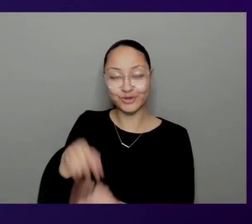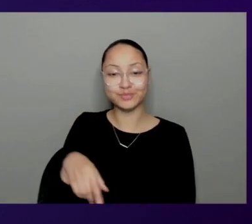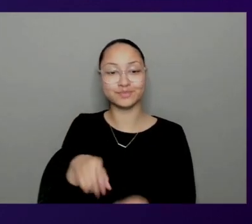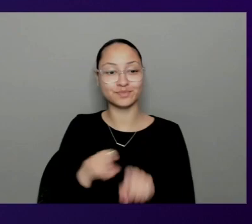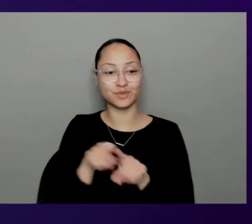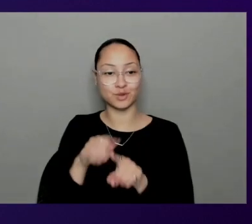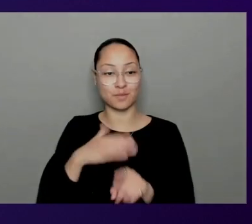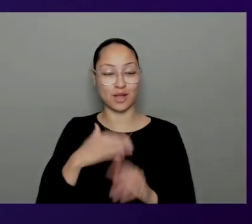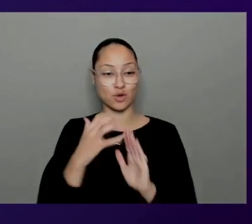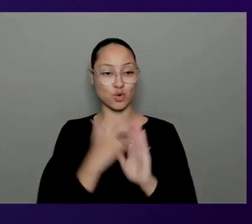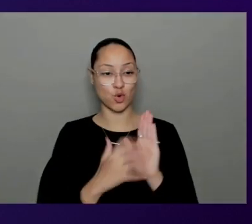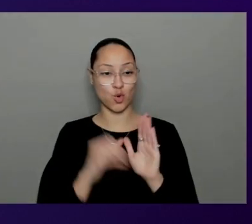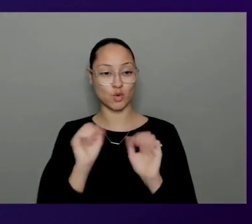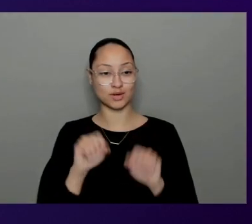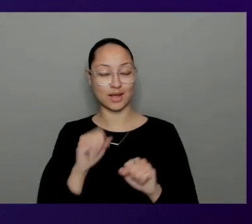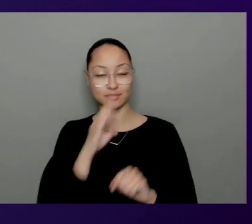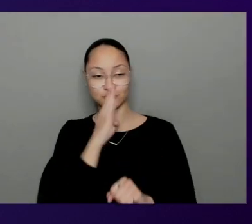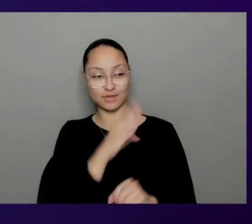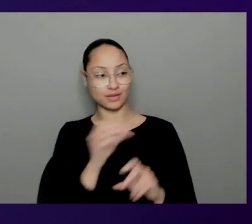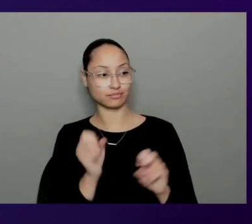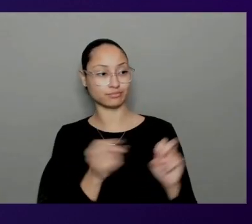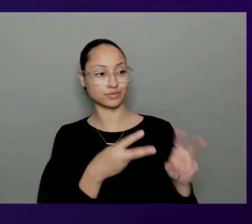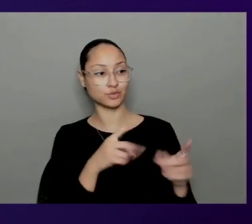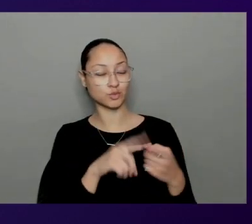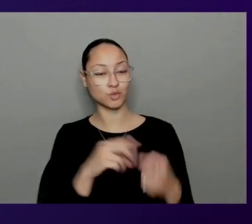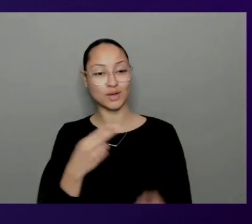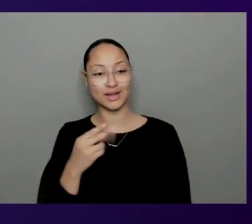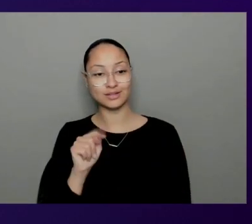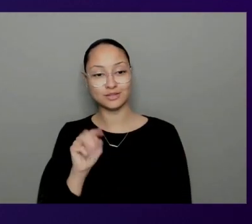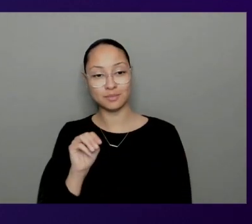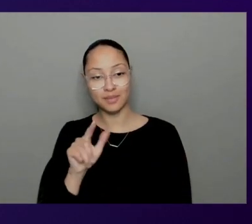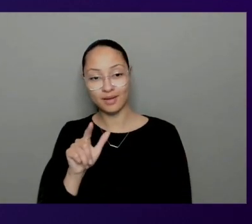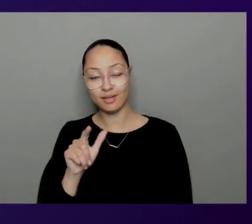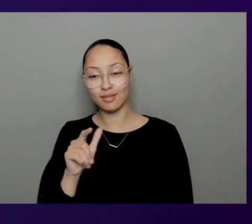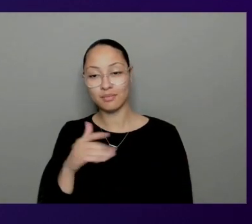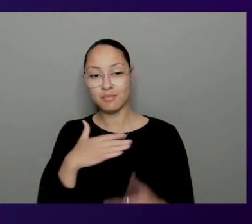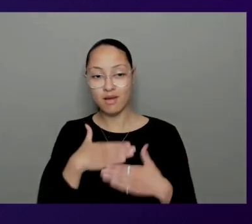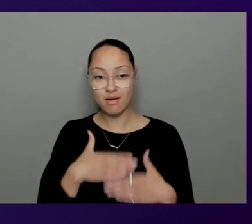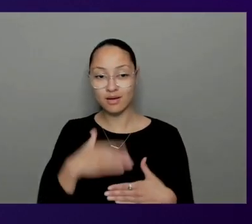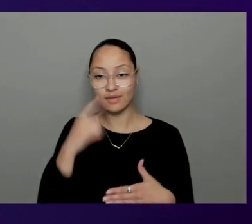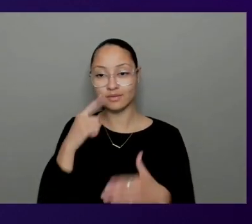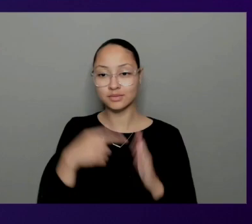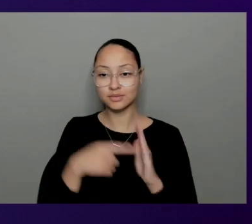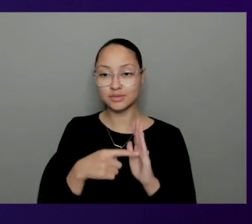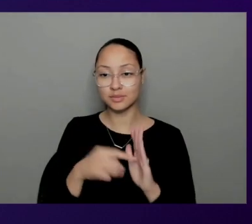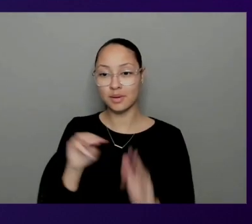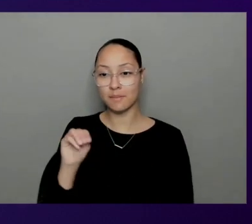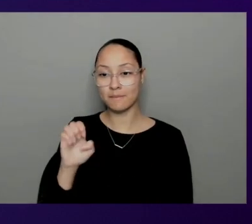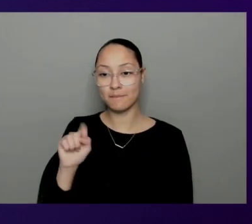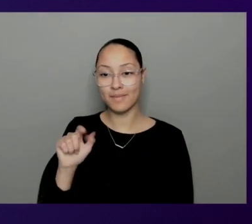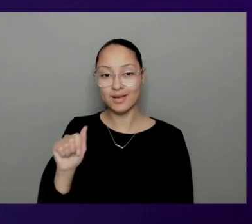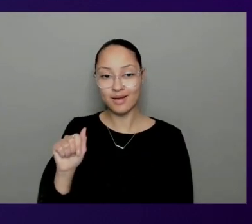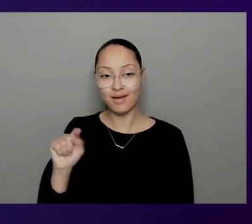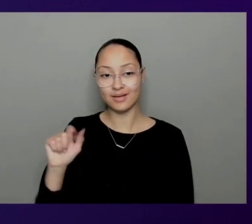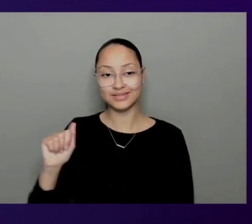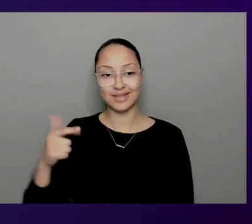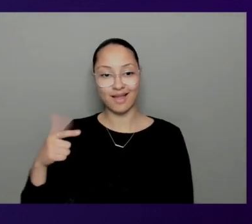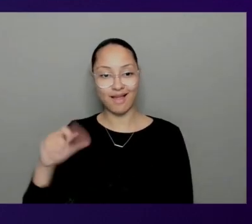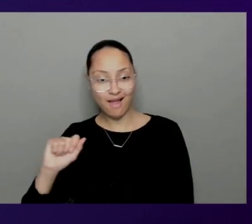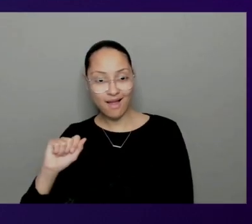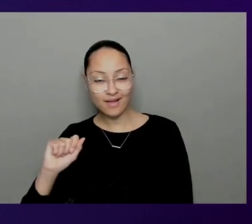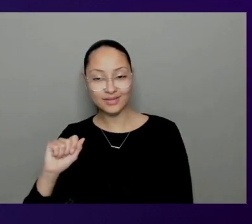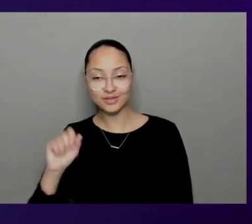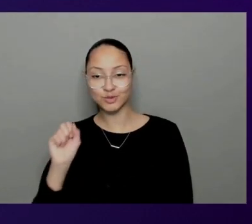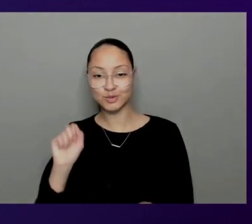the HTML body using things like meta tags. They have a meta component that you can dial into. So it really is meant to be sort of